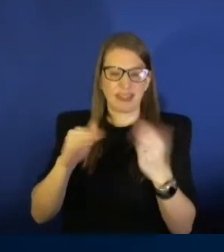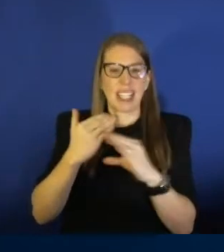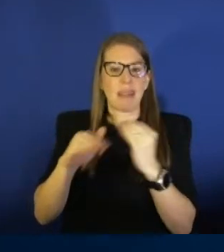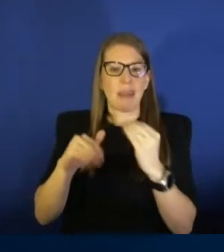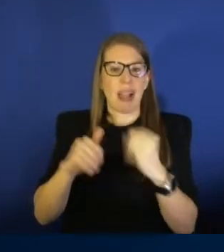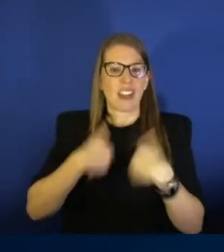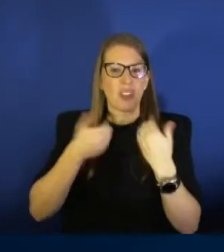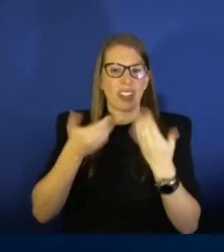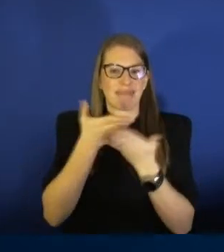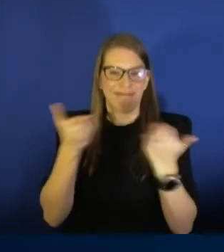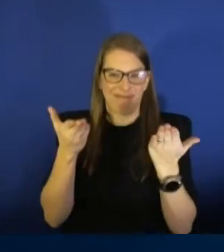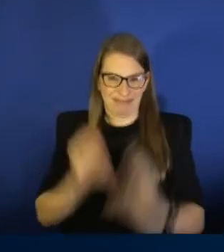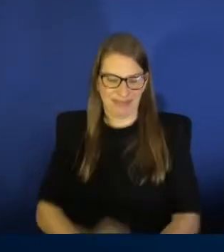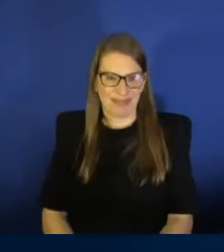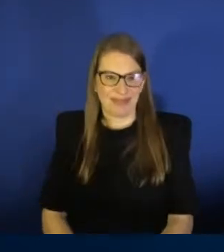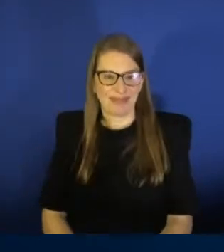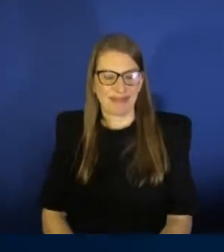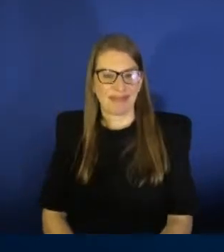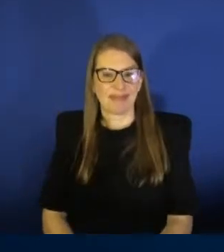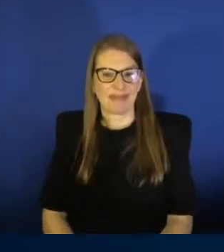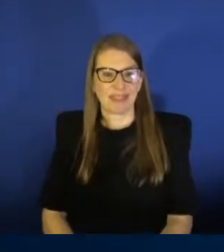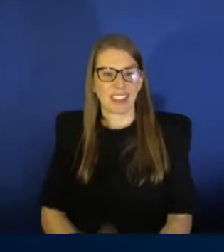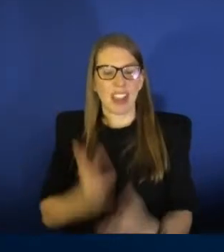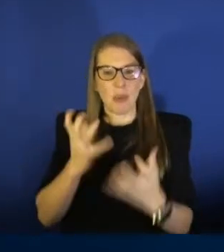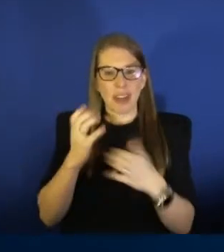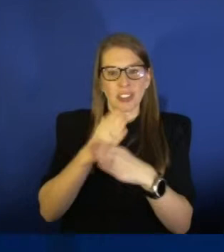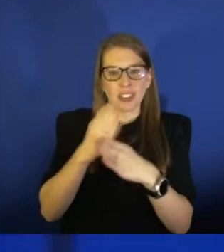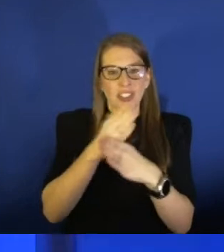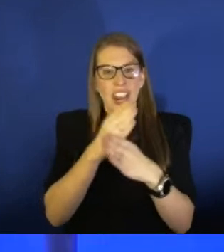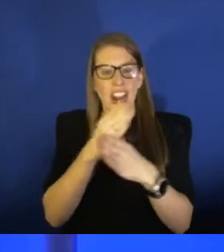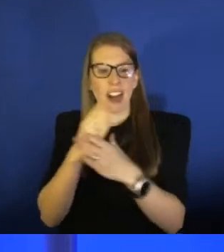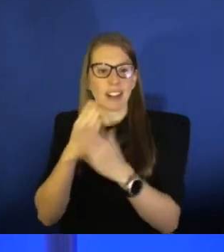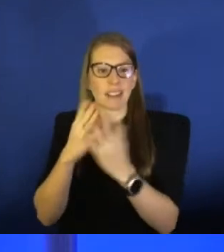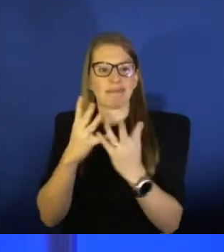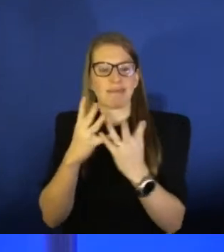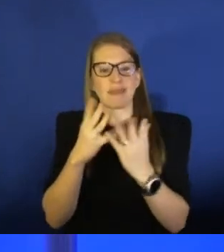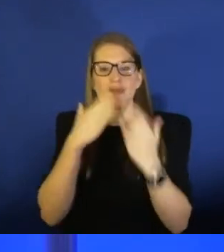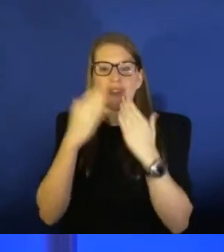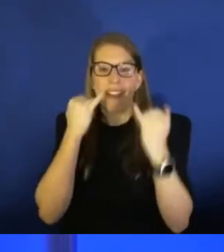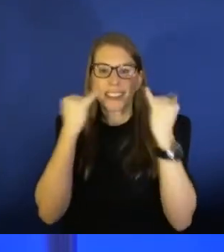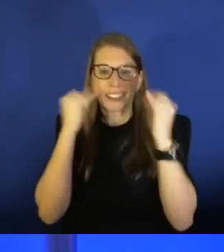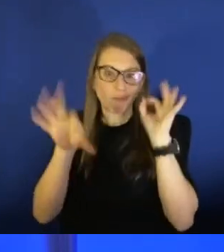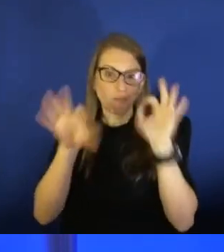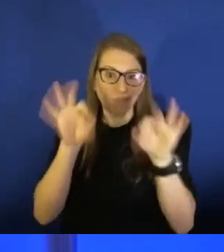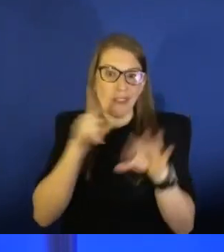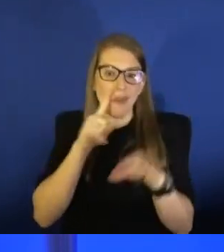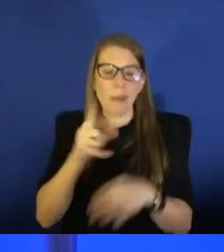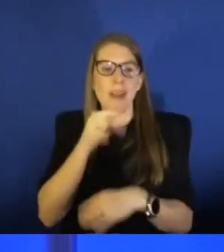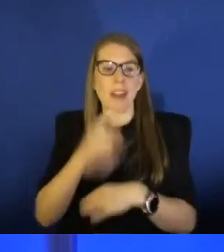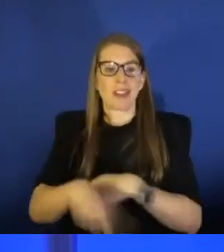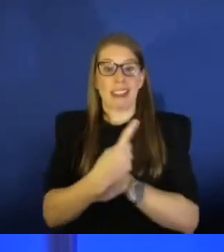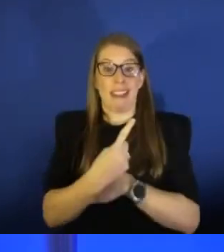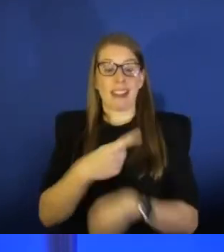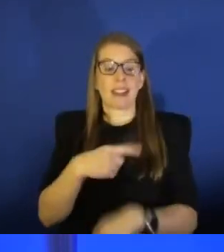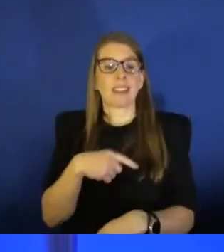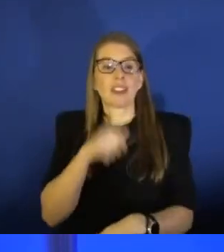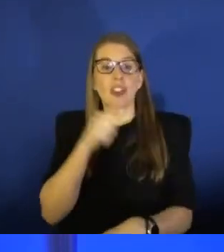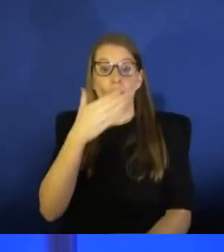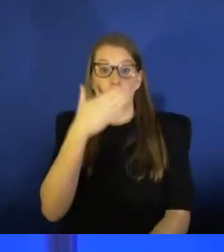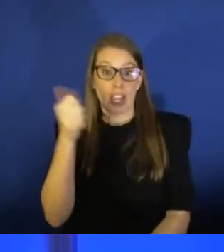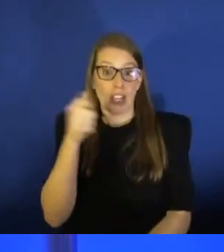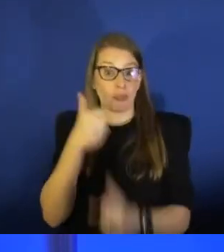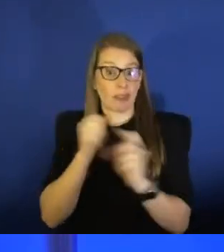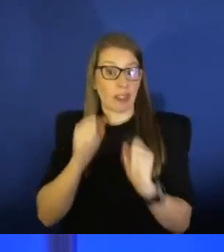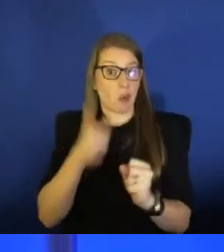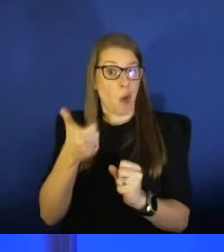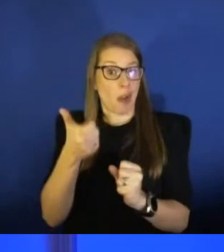medicalnewsnetwork@kumc.edu. We'd like to share those here and get some good ideas rolling in for Mother's Day. And thank you so much for being with us today. As always, don't forget you can watch our shows anytime by